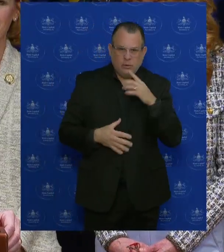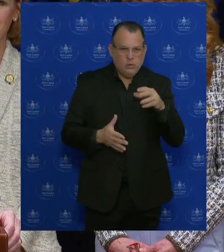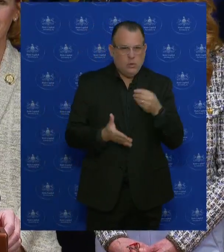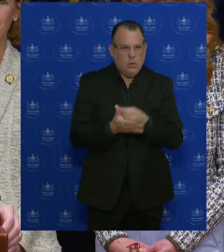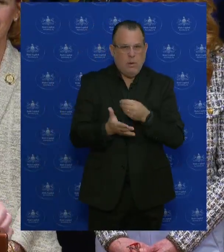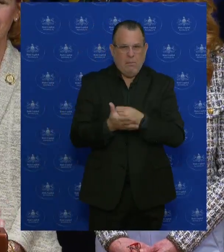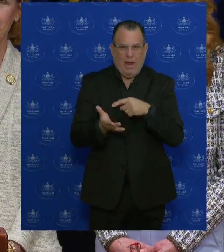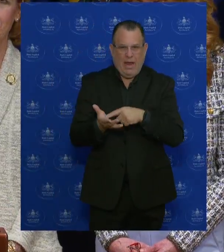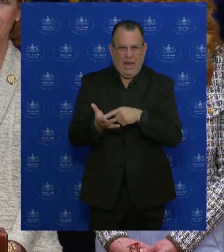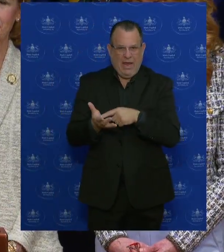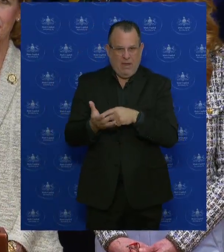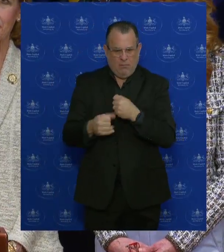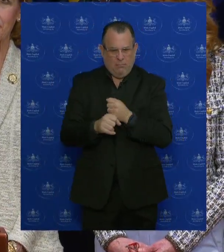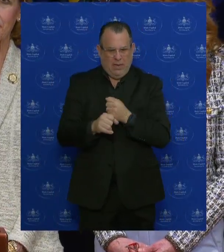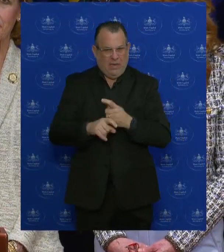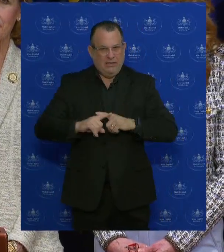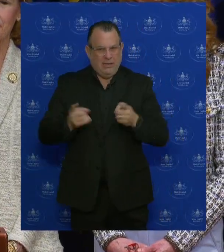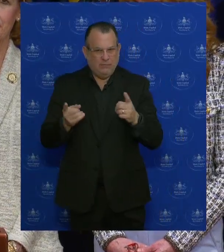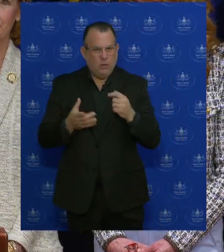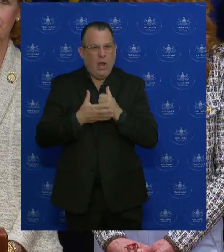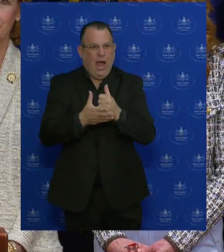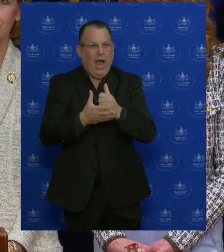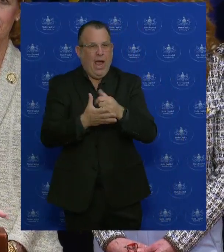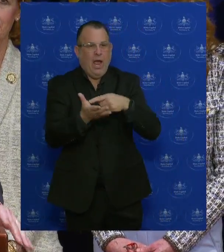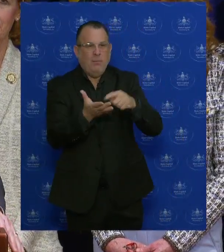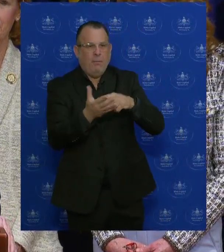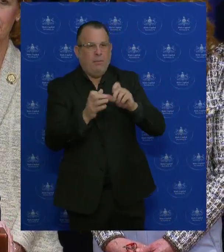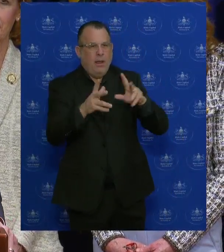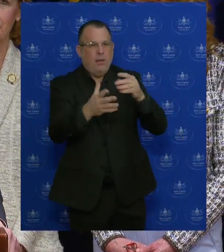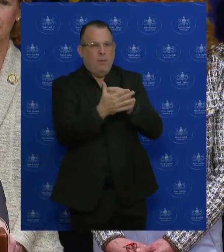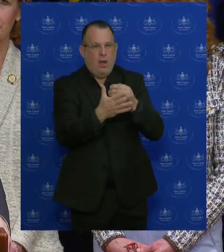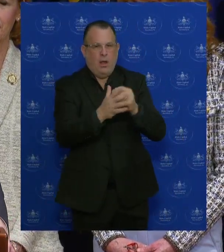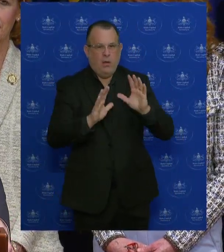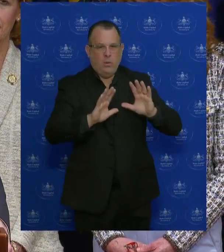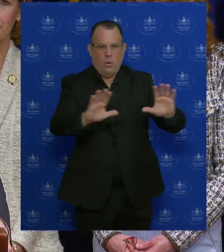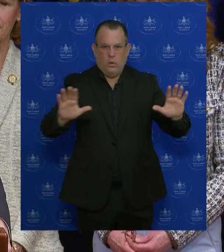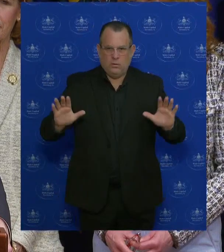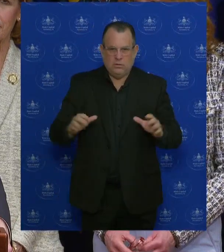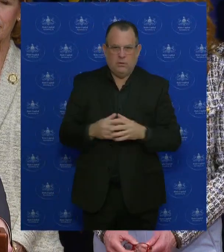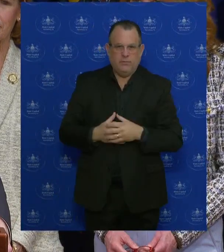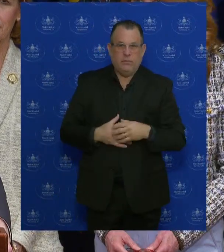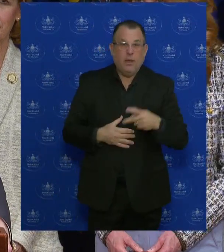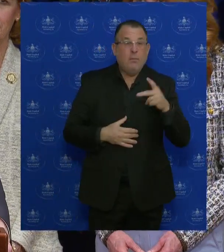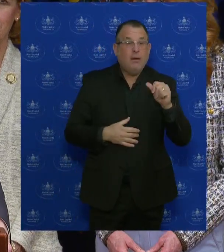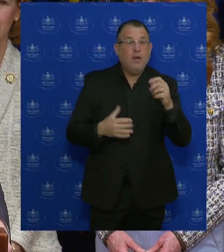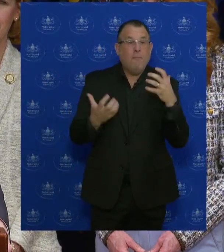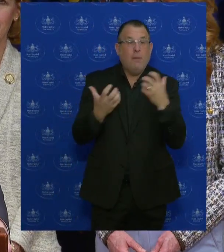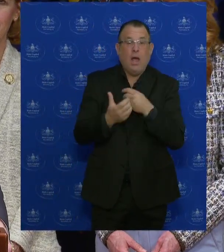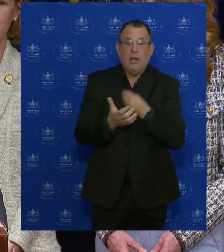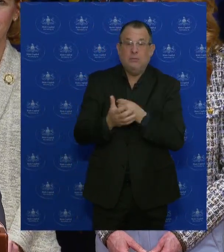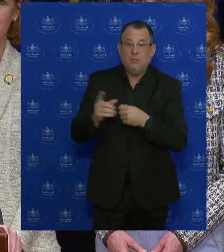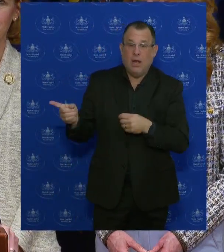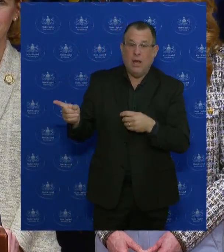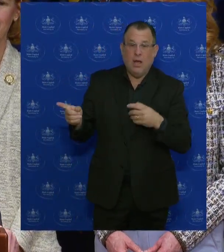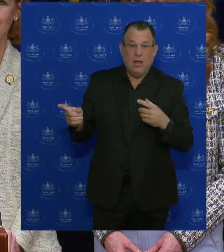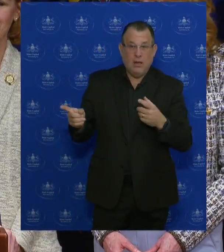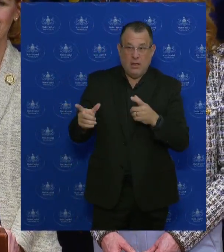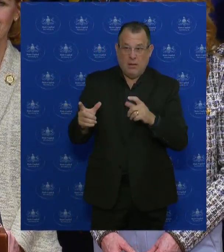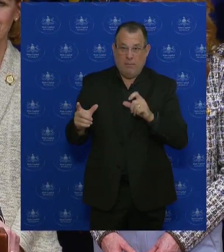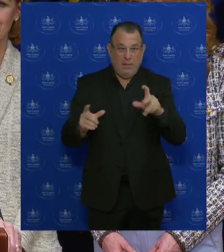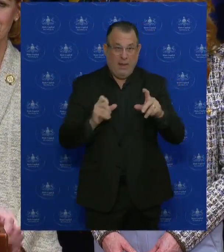Pennsylvanian. Now with Pennsylvania Money Match program in place, these funds are being returned at an even faster